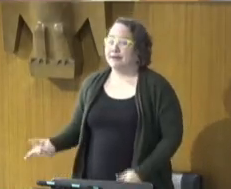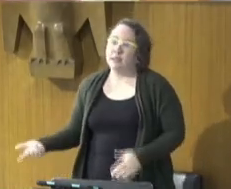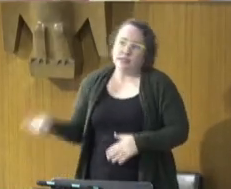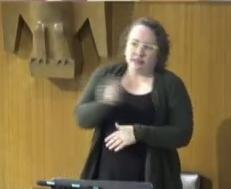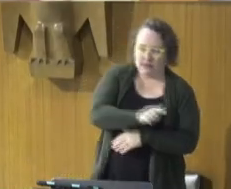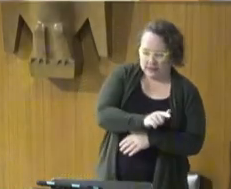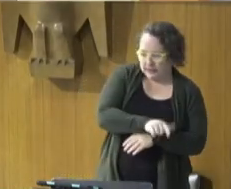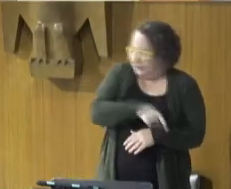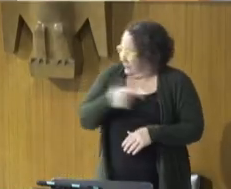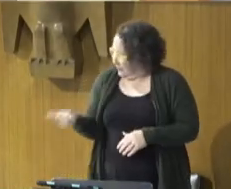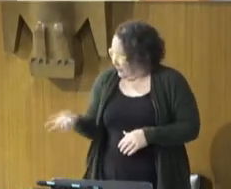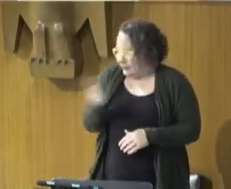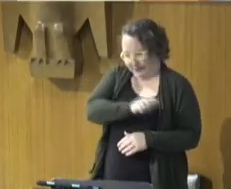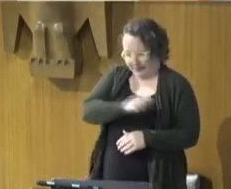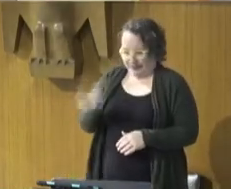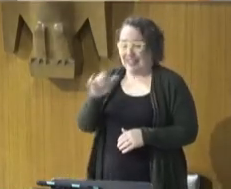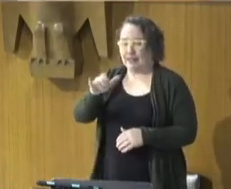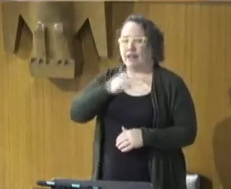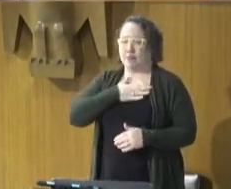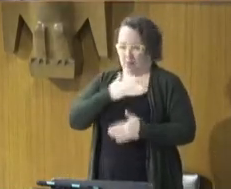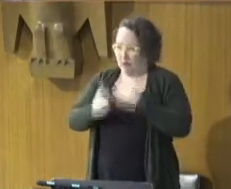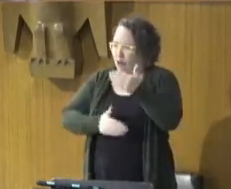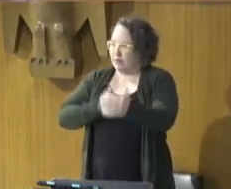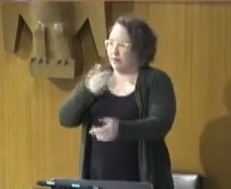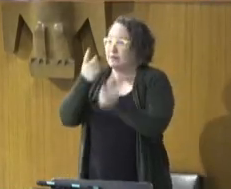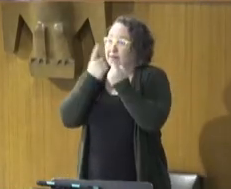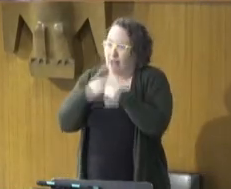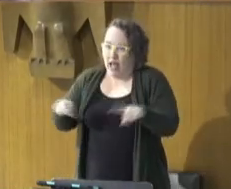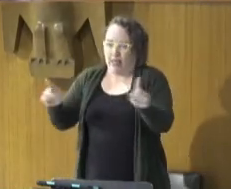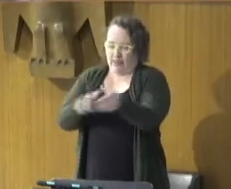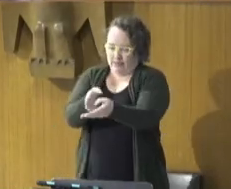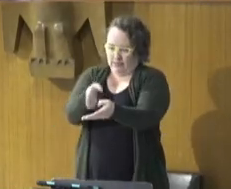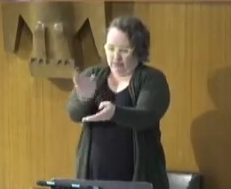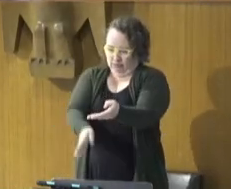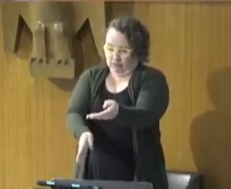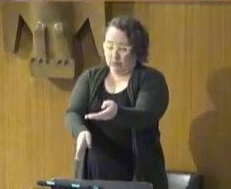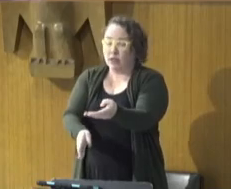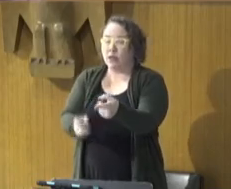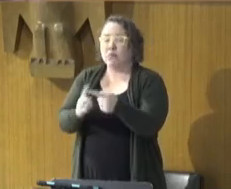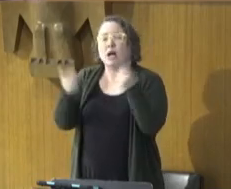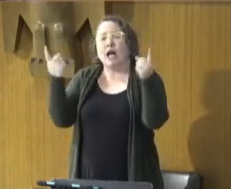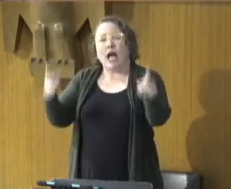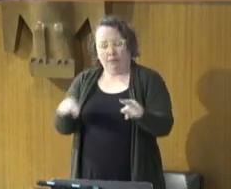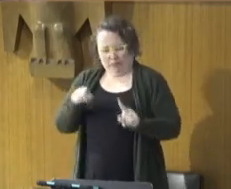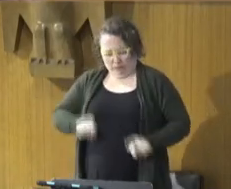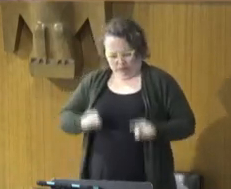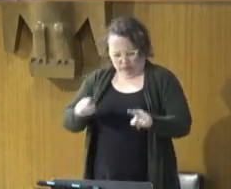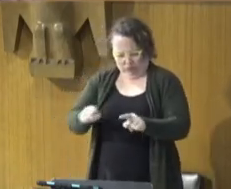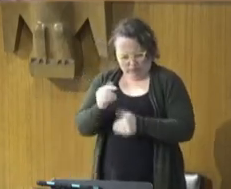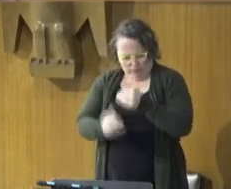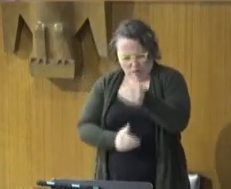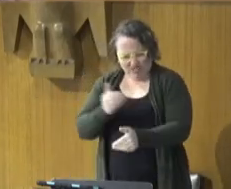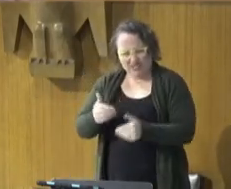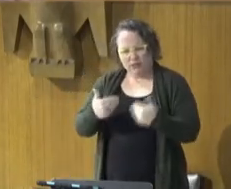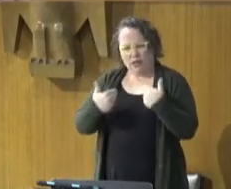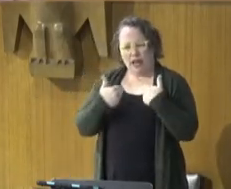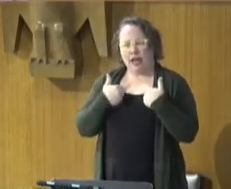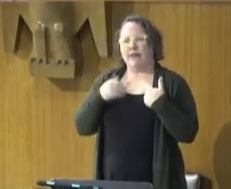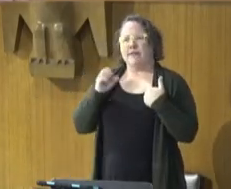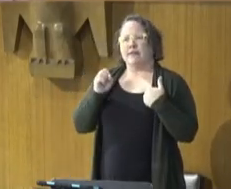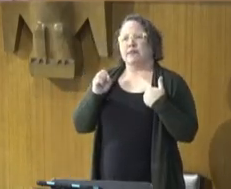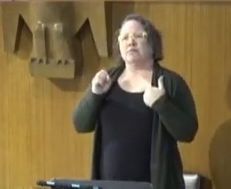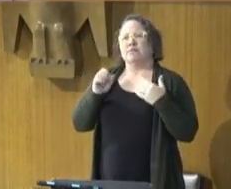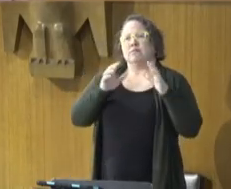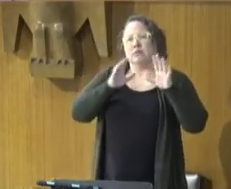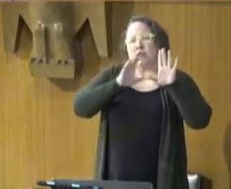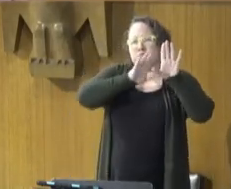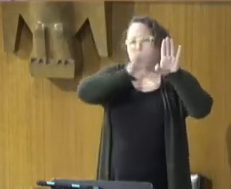a little more procrastinating, and then we finally get there. But during this process, what's really helpful to me is that I have this shelf full